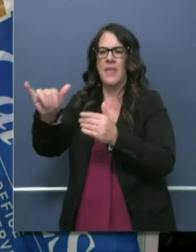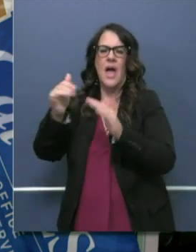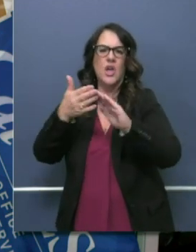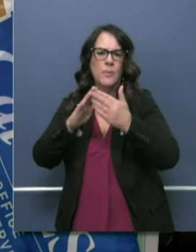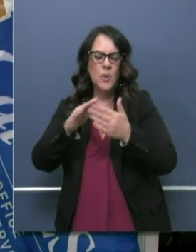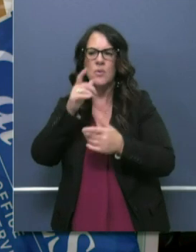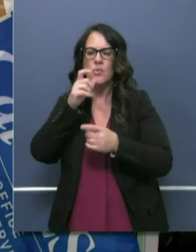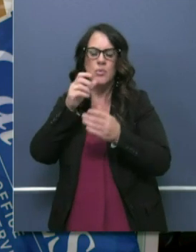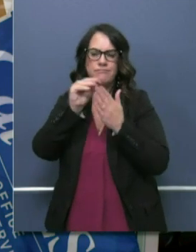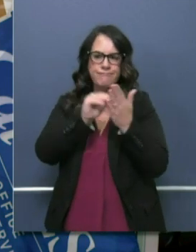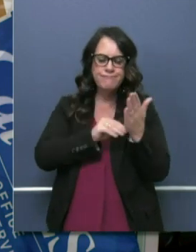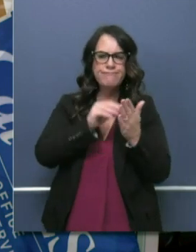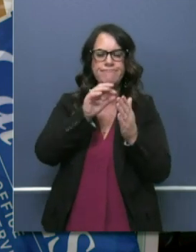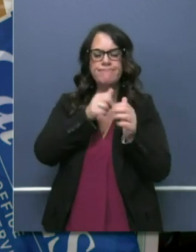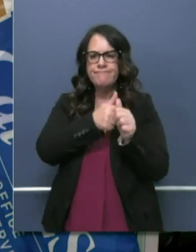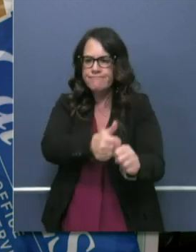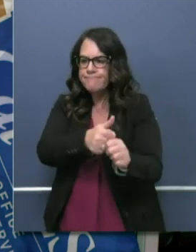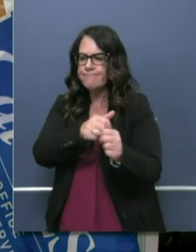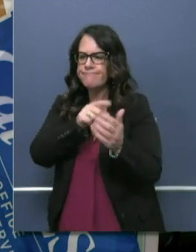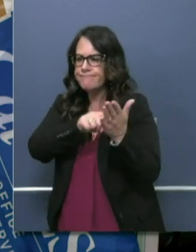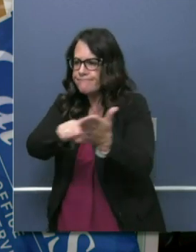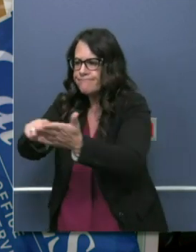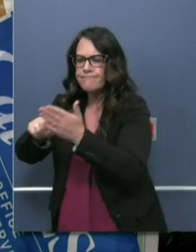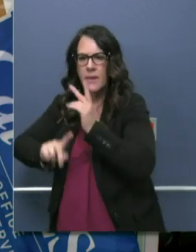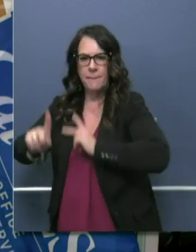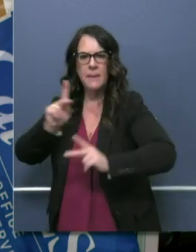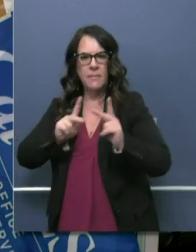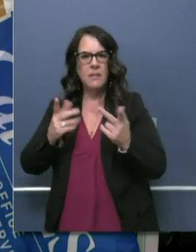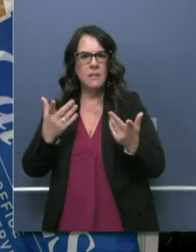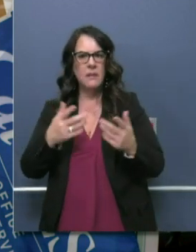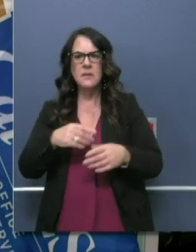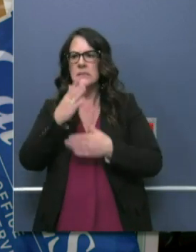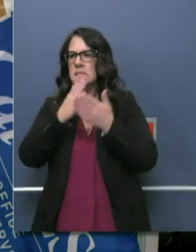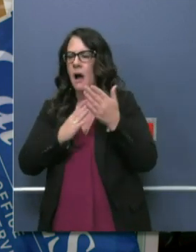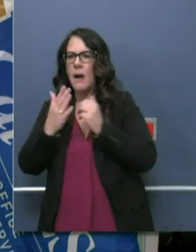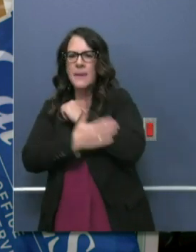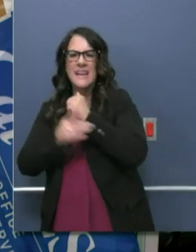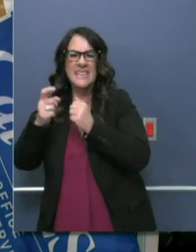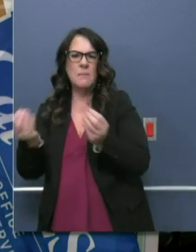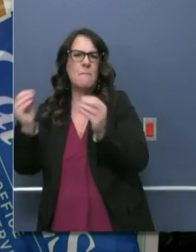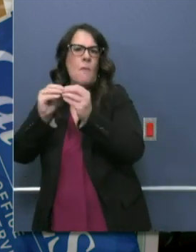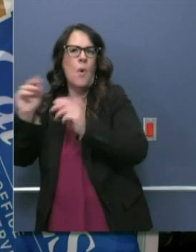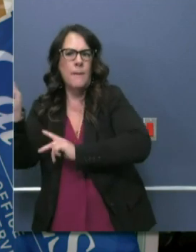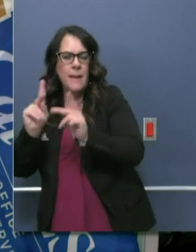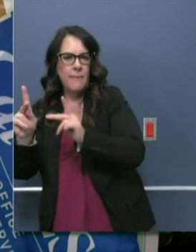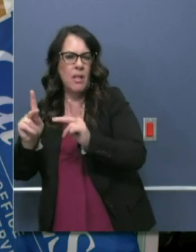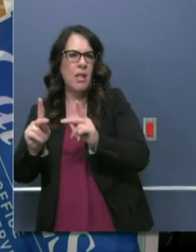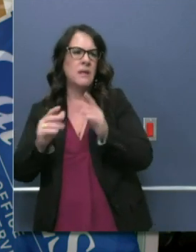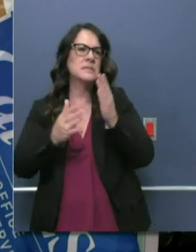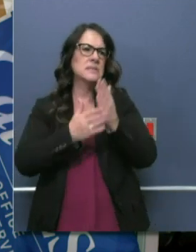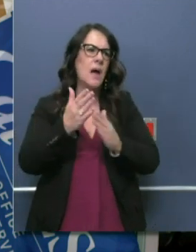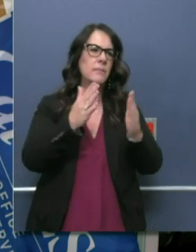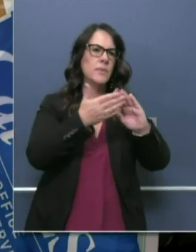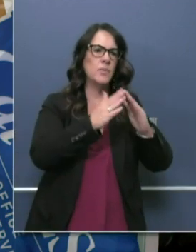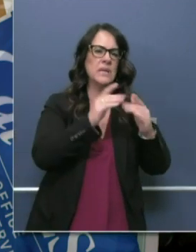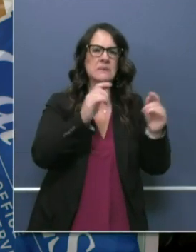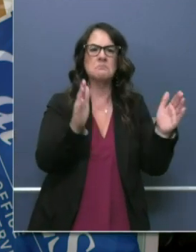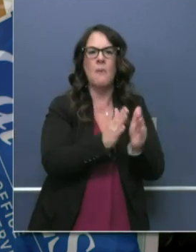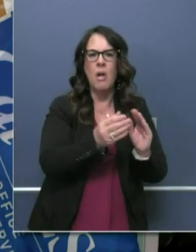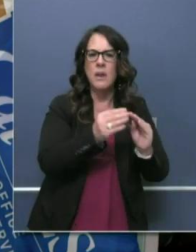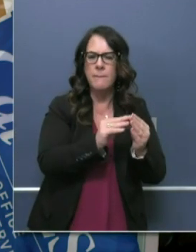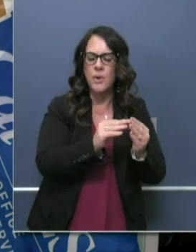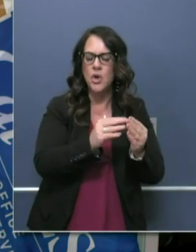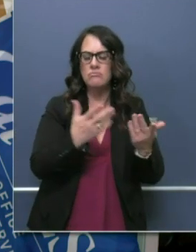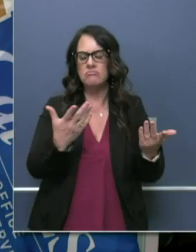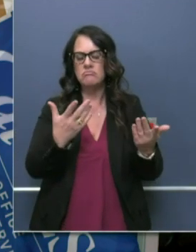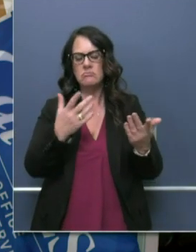indeed there is a number of cases in a place where a county needs additional contact tracers to make sure that they're able to control